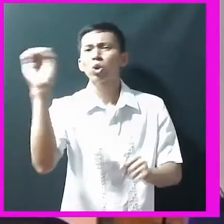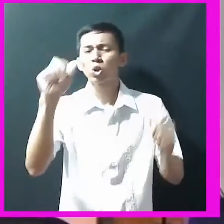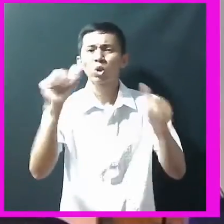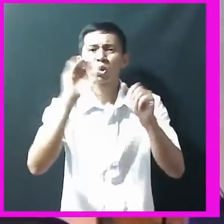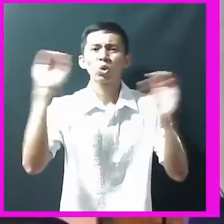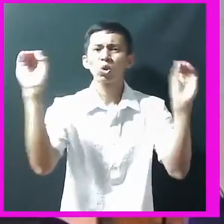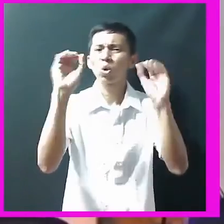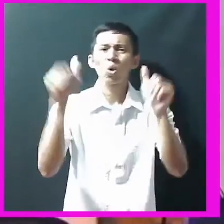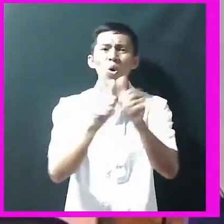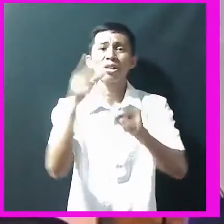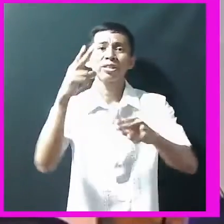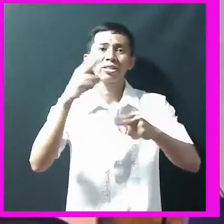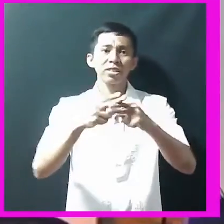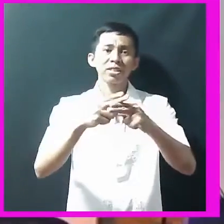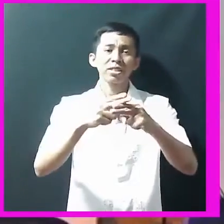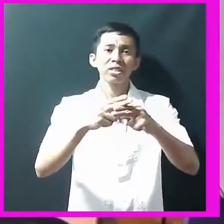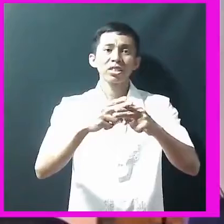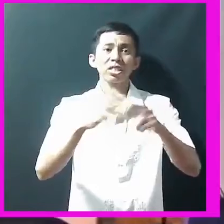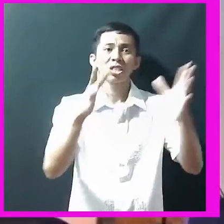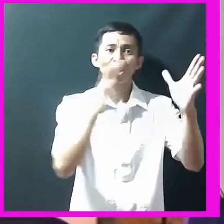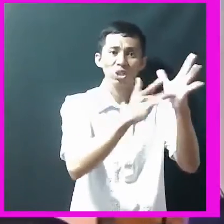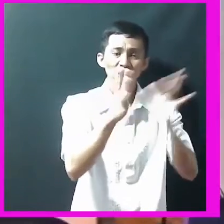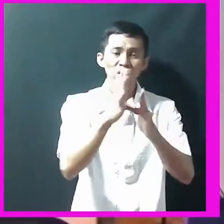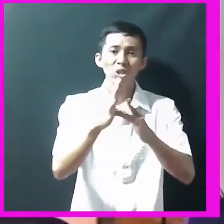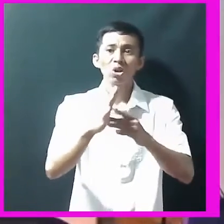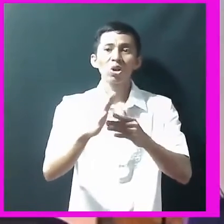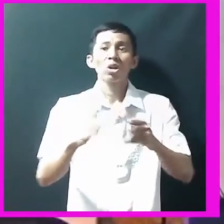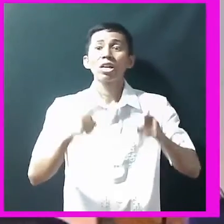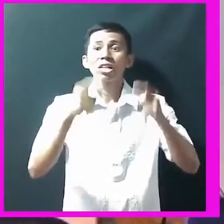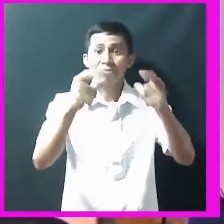name under heaven that is given among name